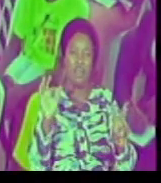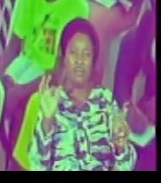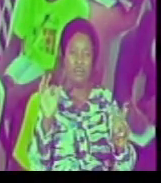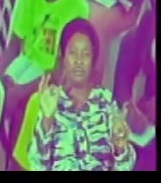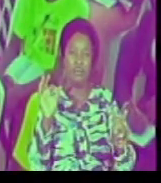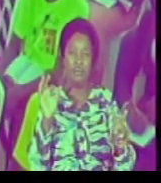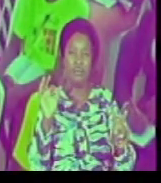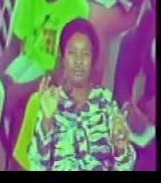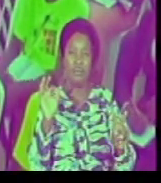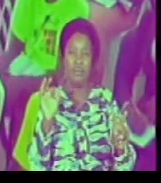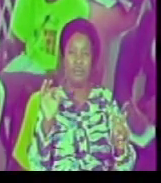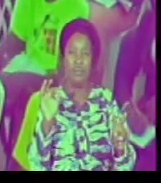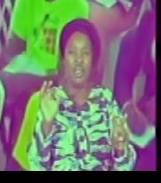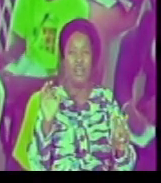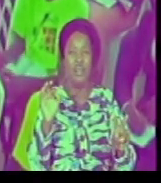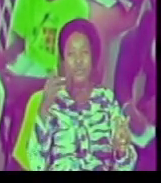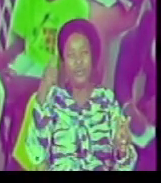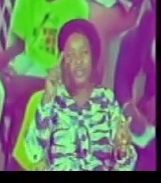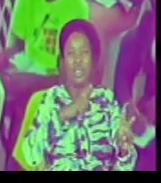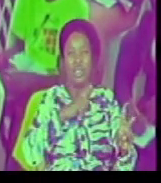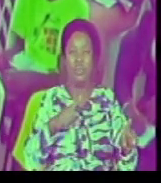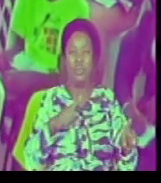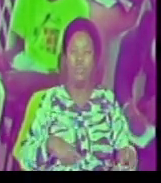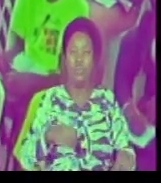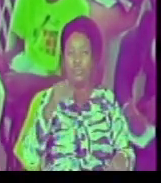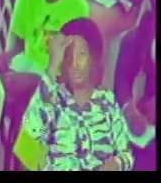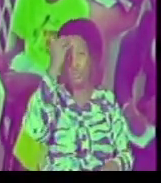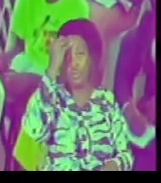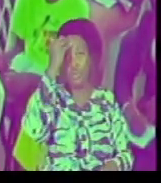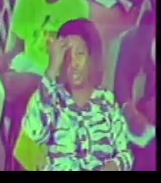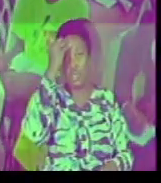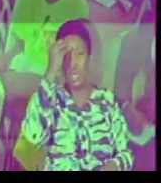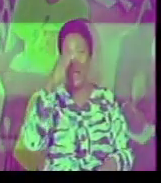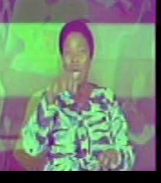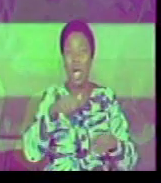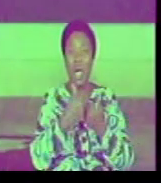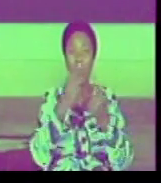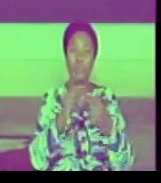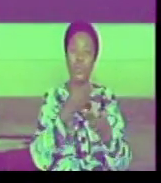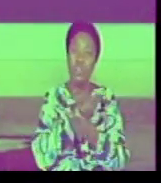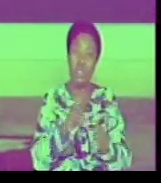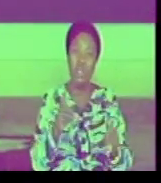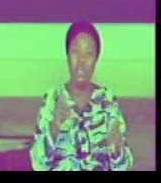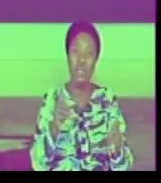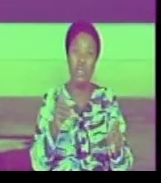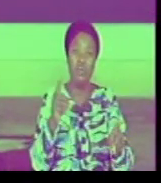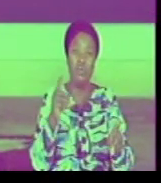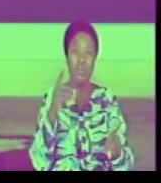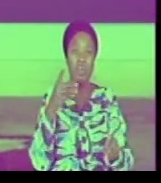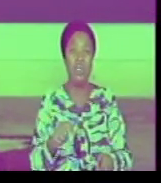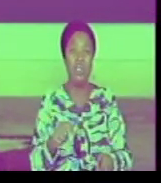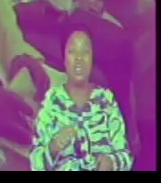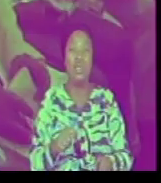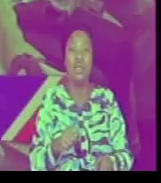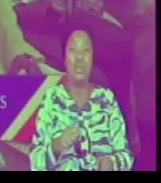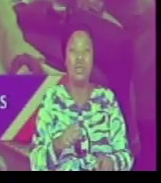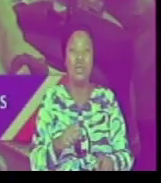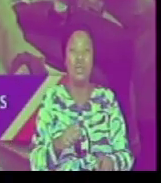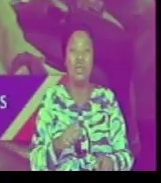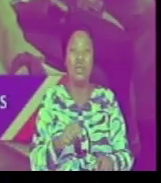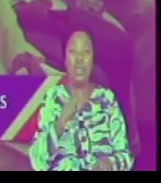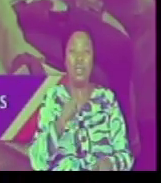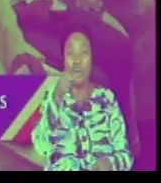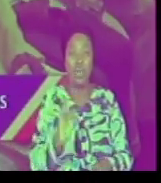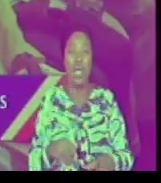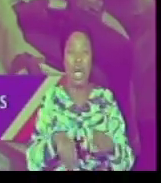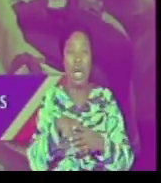Lord knoweth how to deliver the godly out of temptations. Amen.